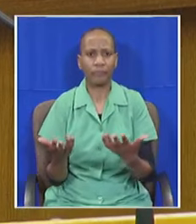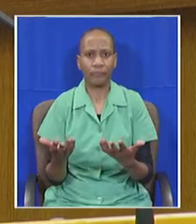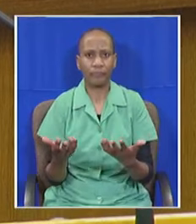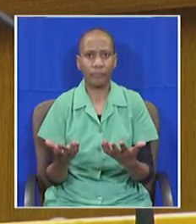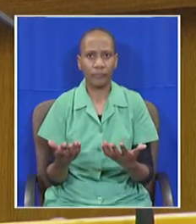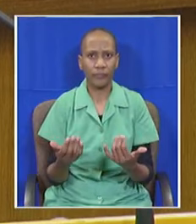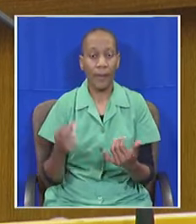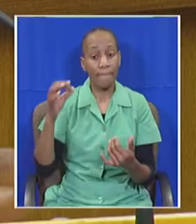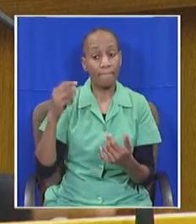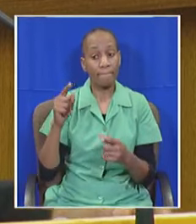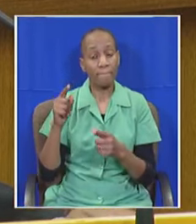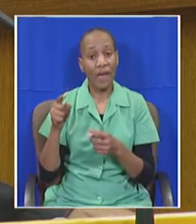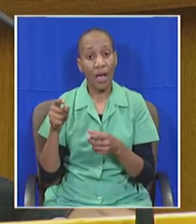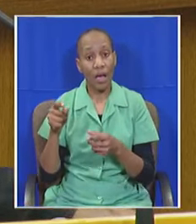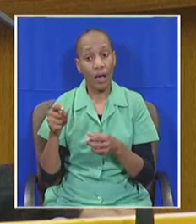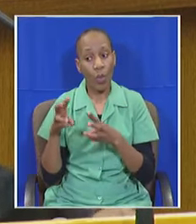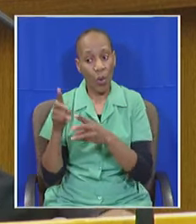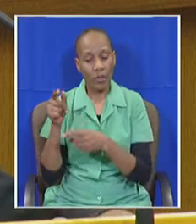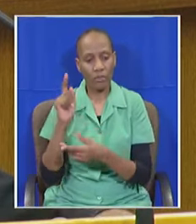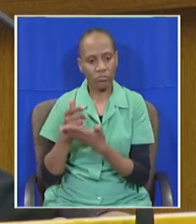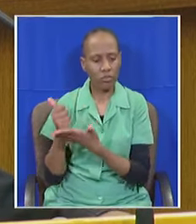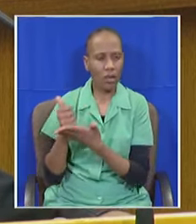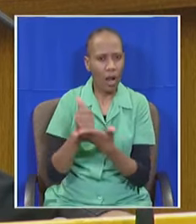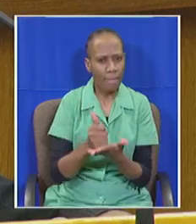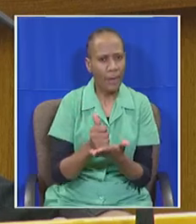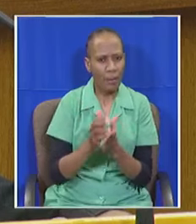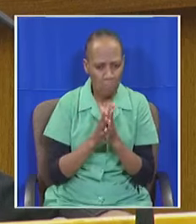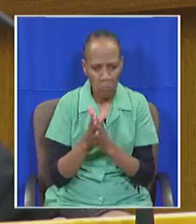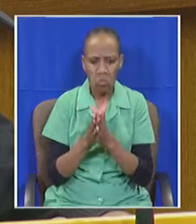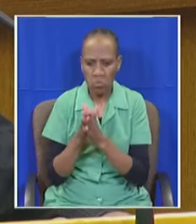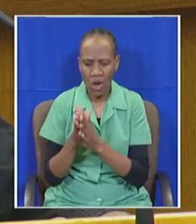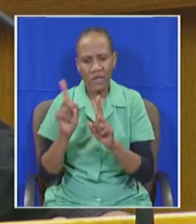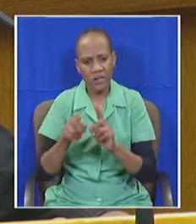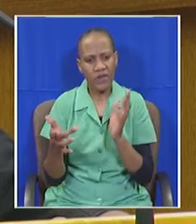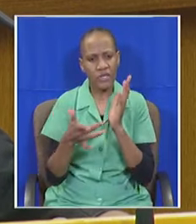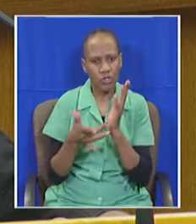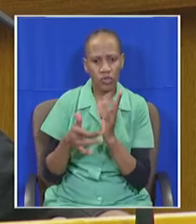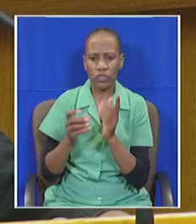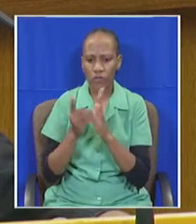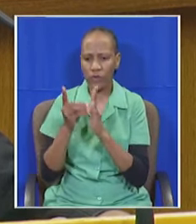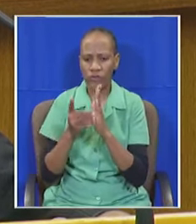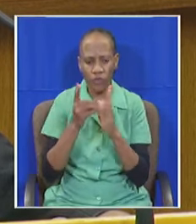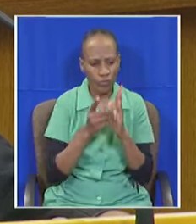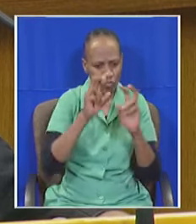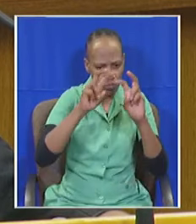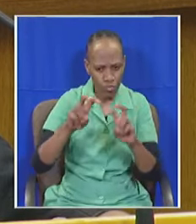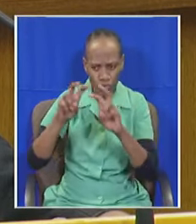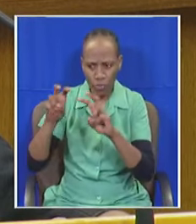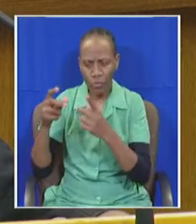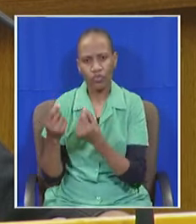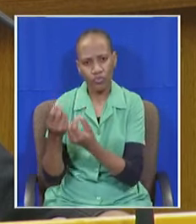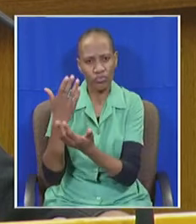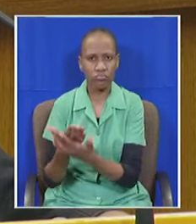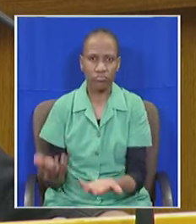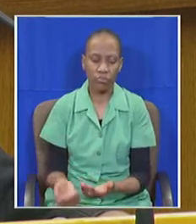the benefits of this journey to humanity should be motivation for further technological developments and explorations into space.